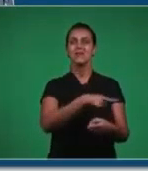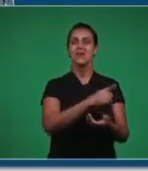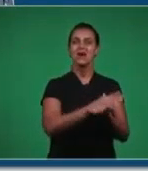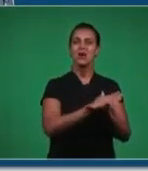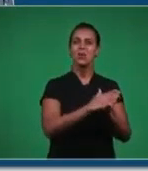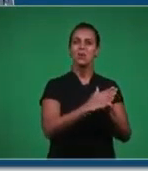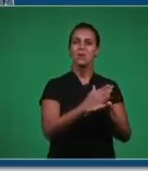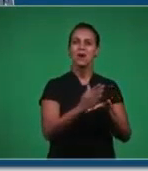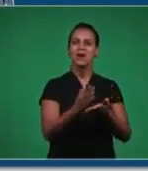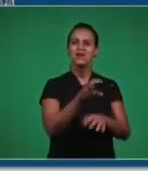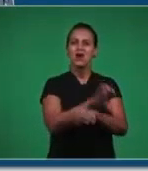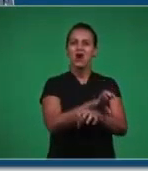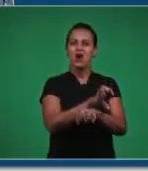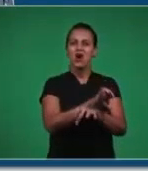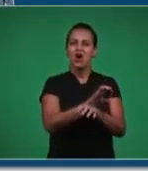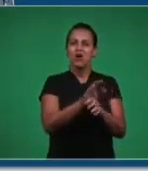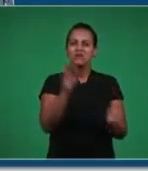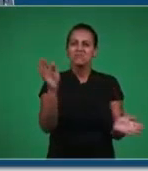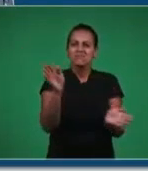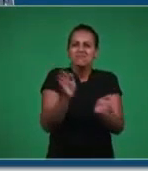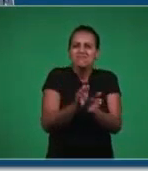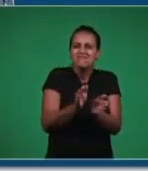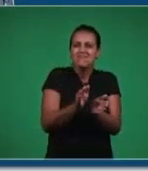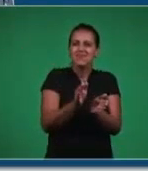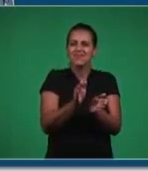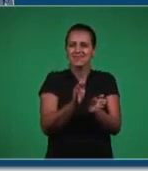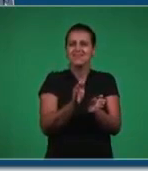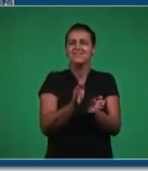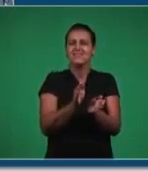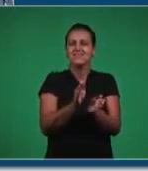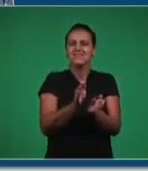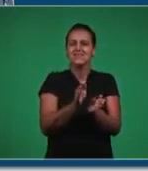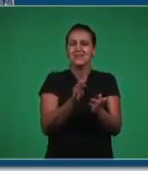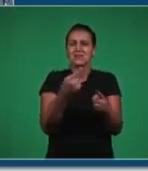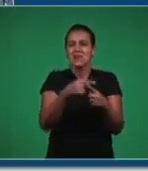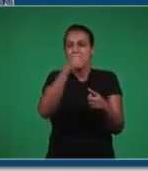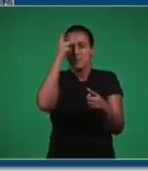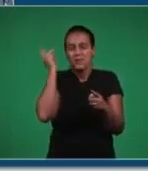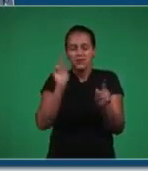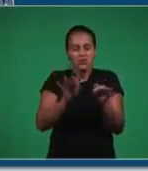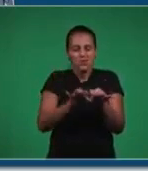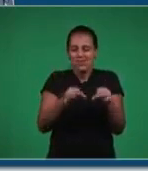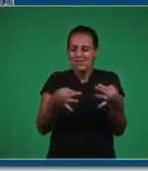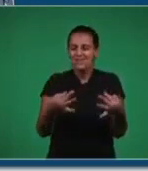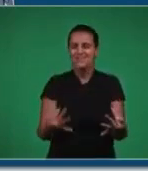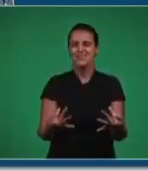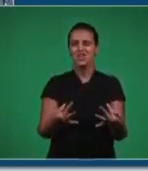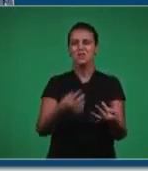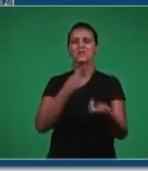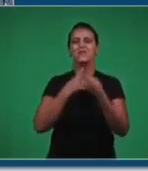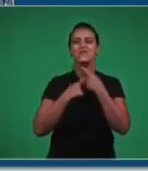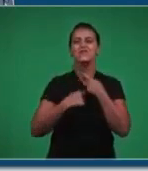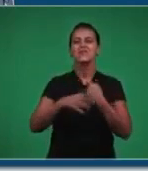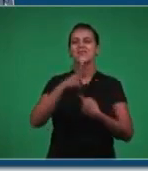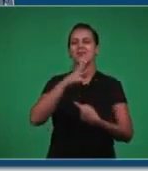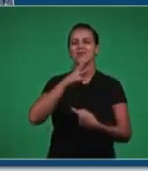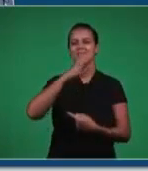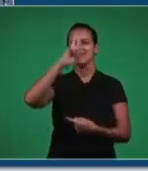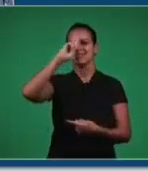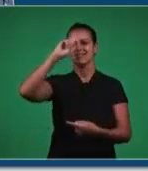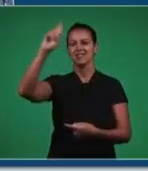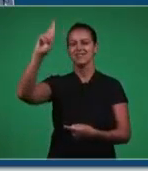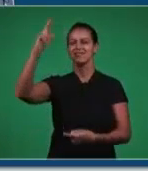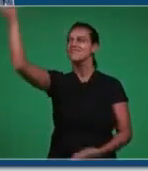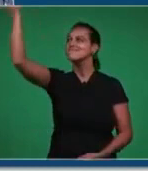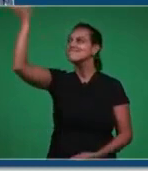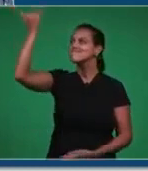the smallest bones, the ones that the most humble that desire to hear, know more of the Lord, enter through the